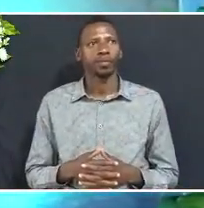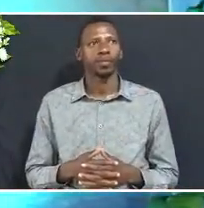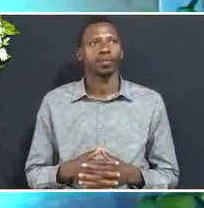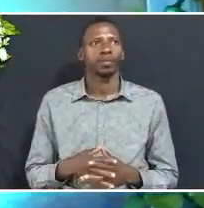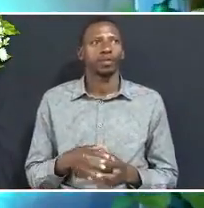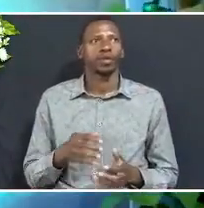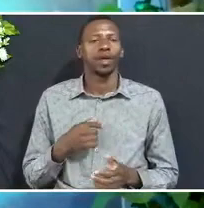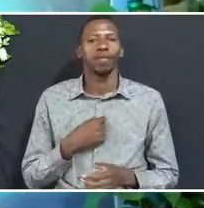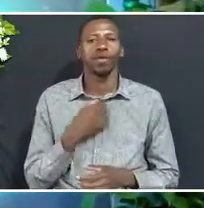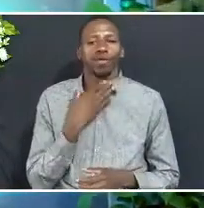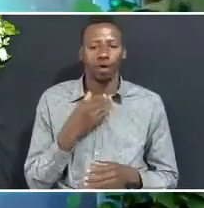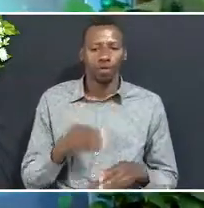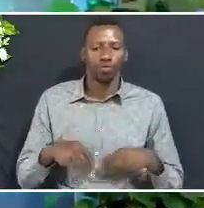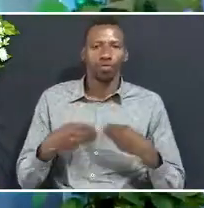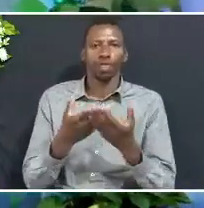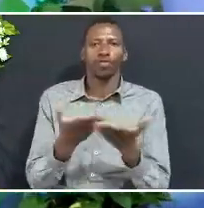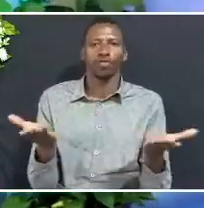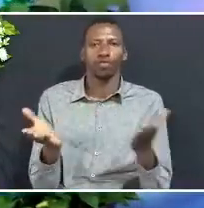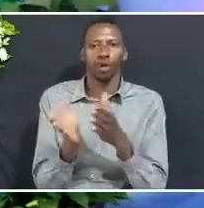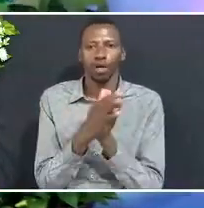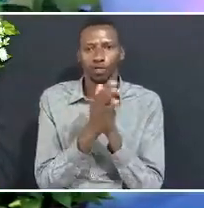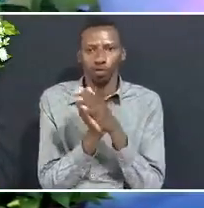I want to give you a story